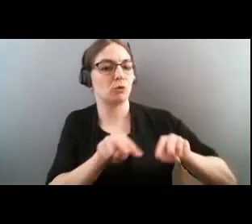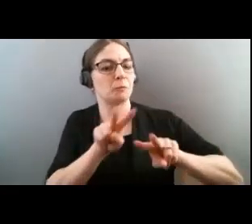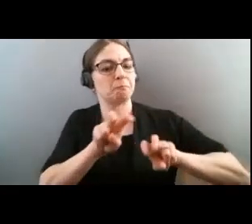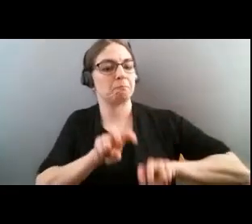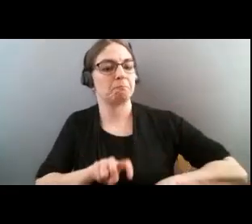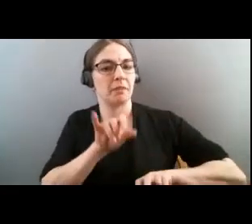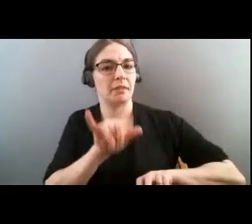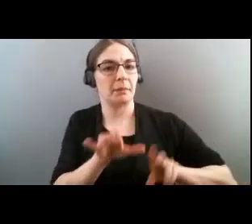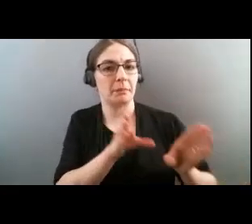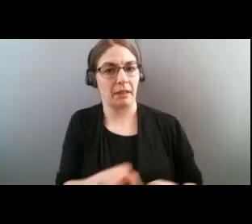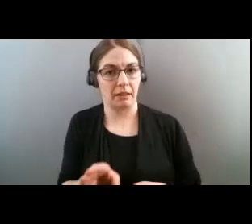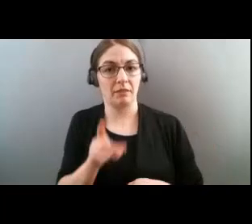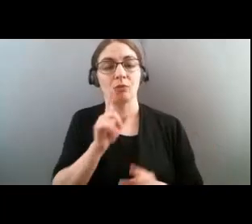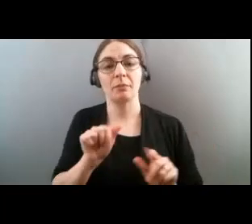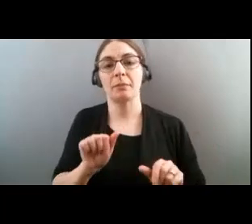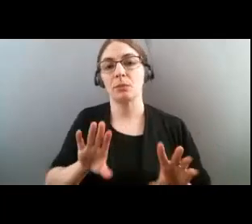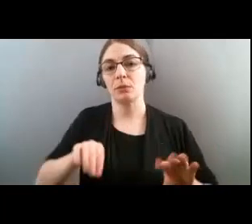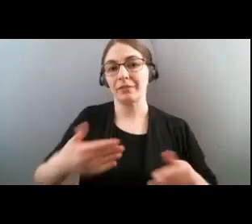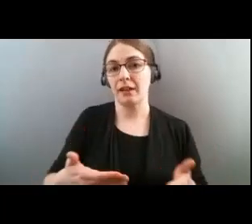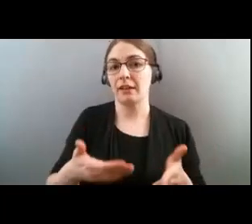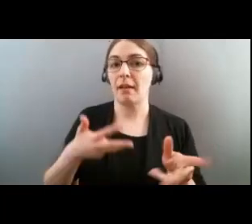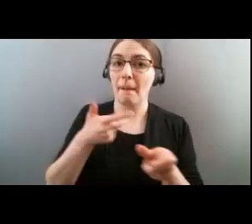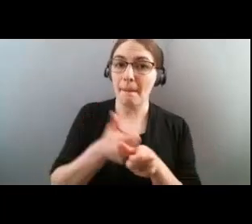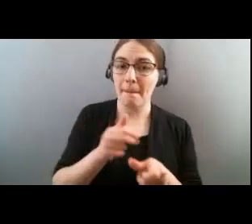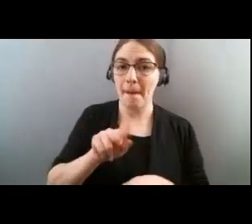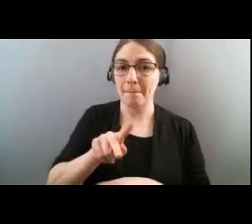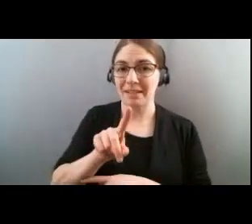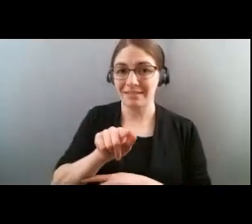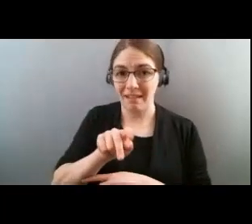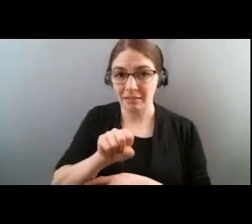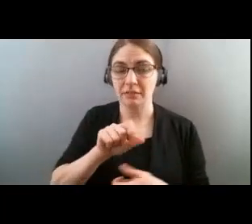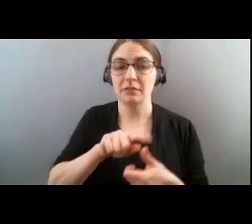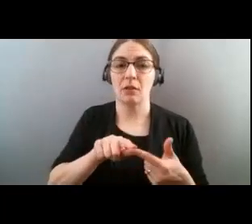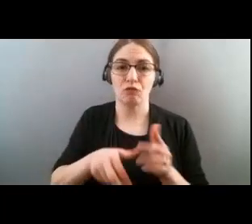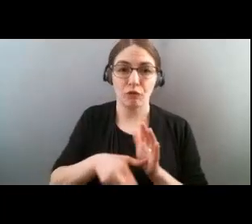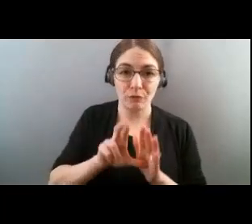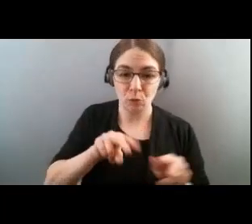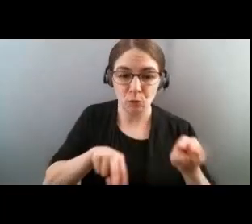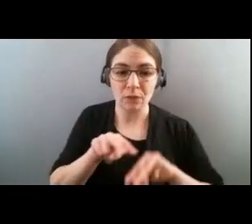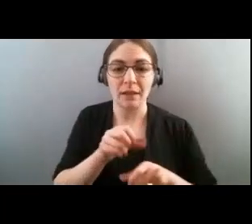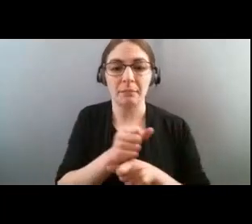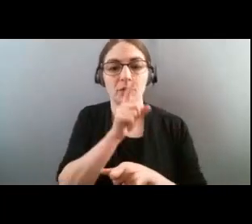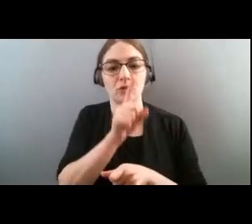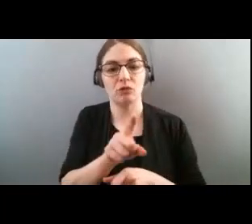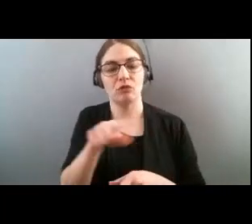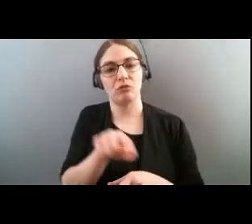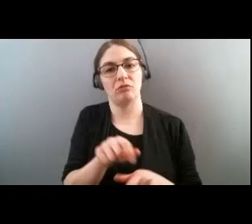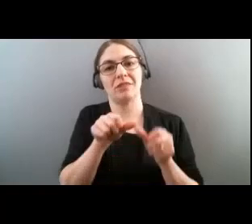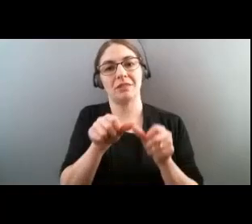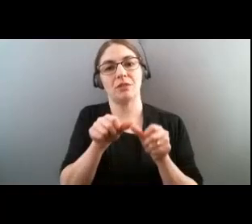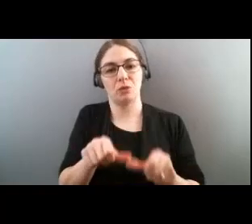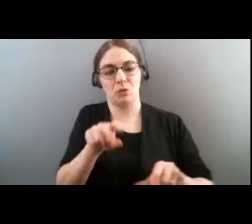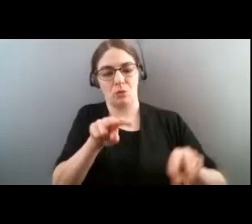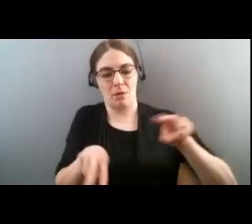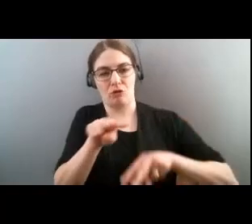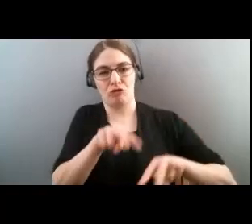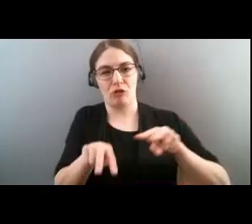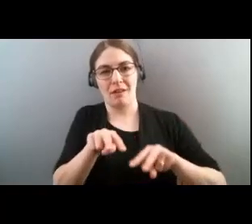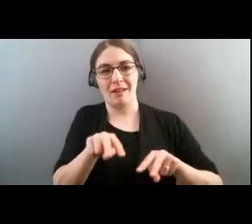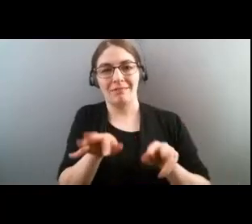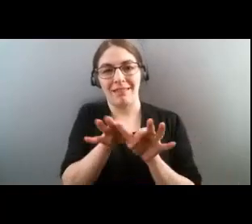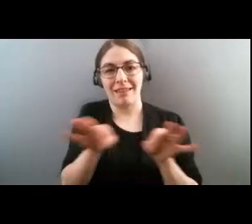provide updates and reviews, and that you continue monitor the language trends in your population